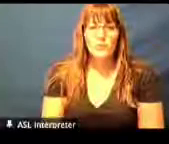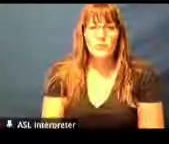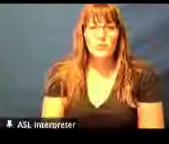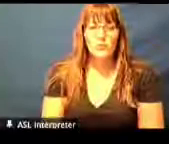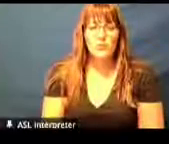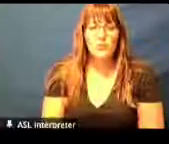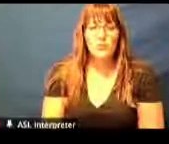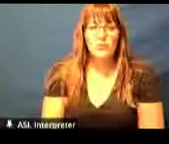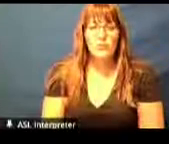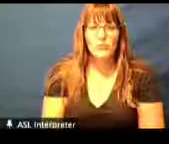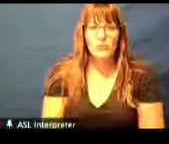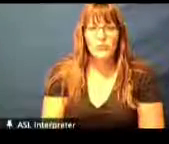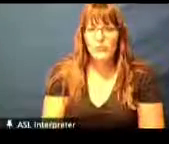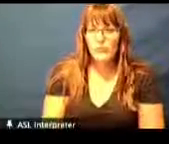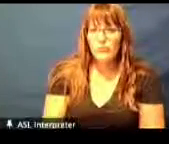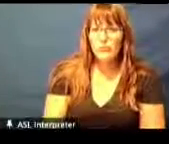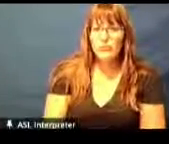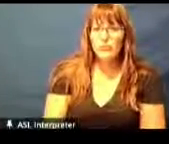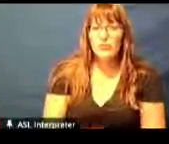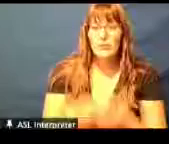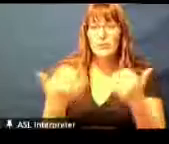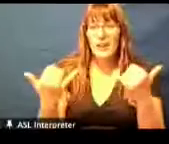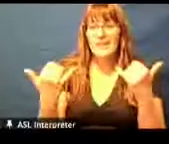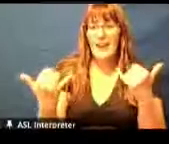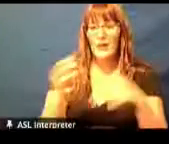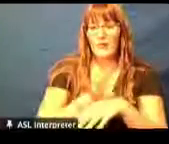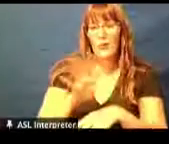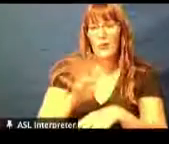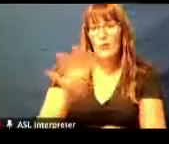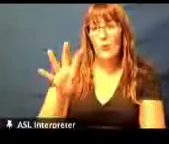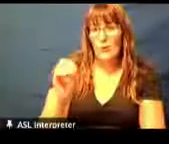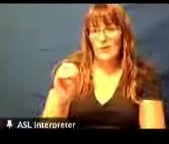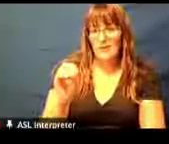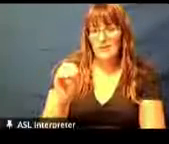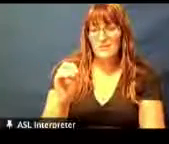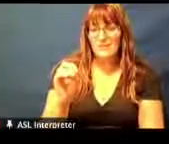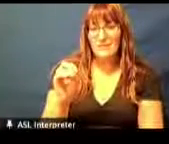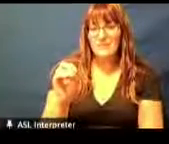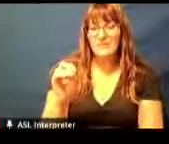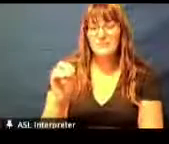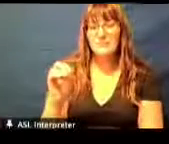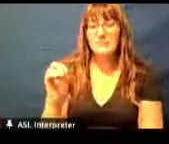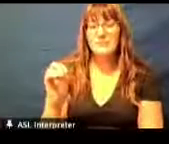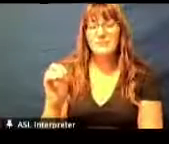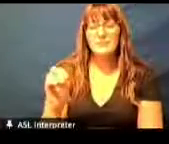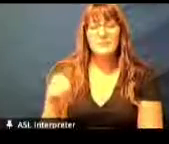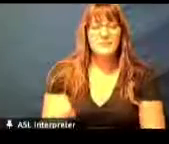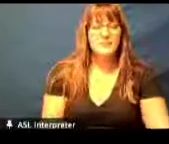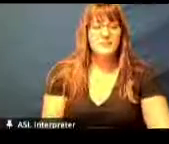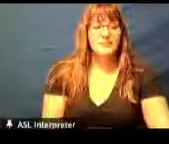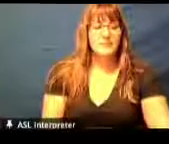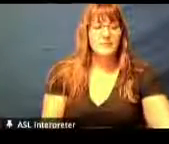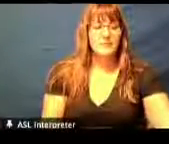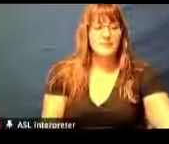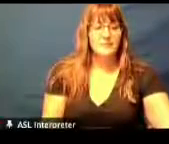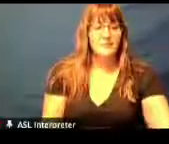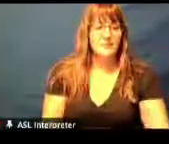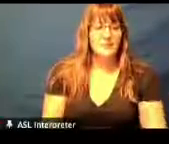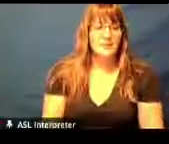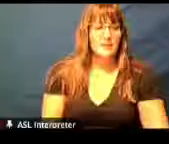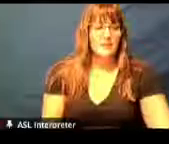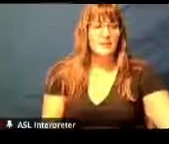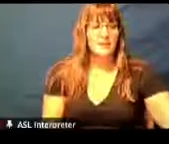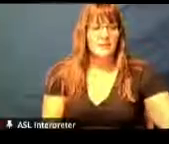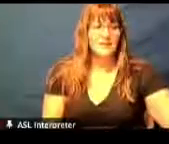At this time, it's 4:40. You might want, in case someone might want to